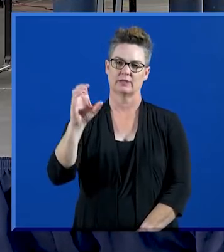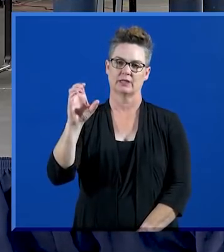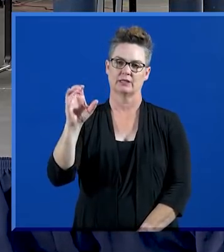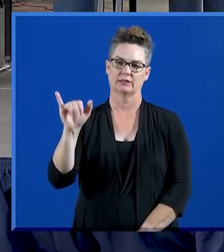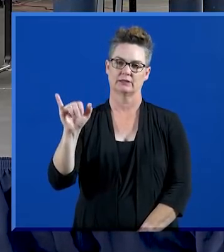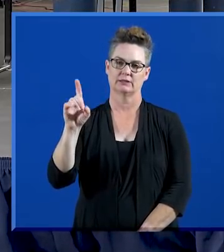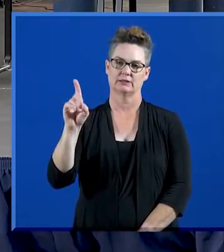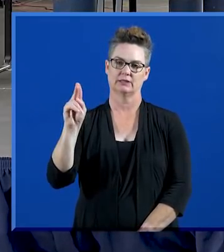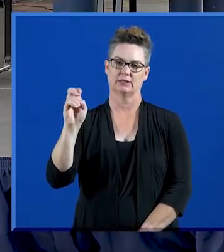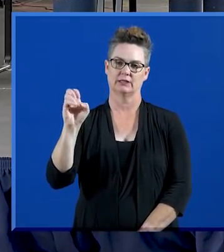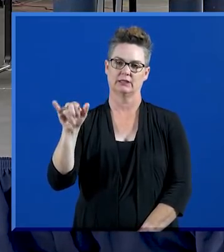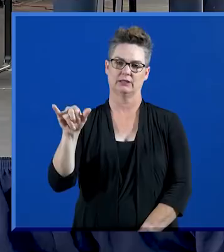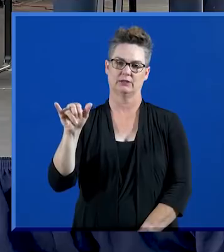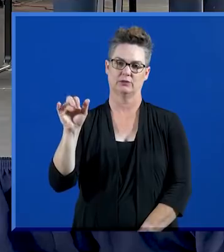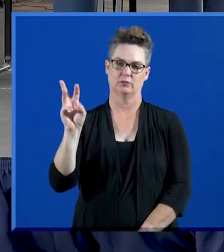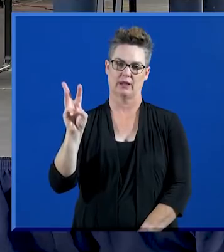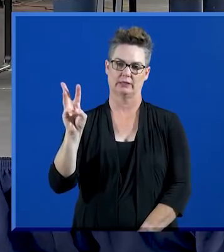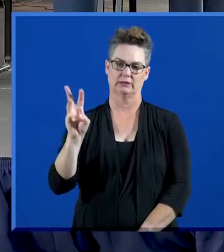Sydney Wright.